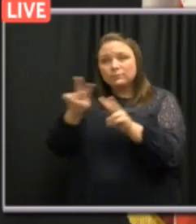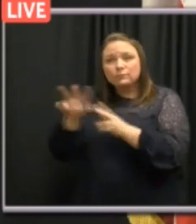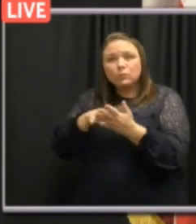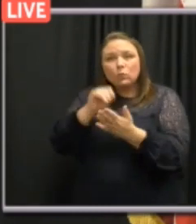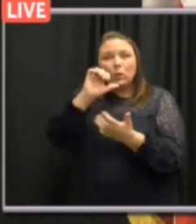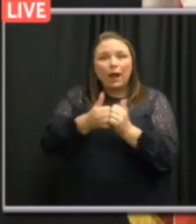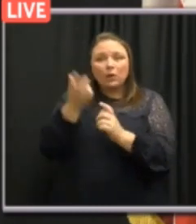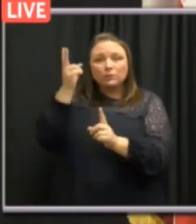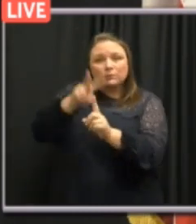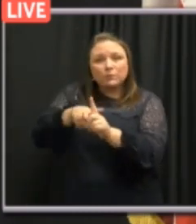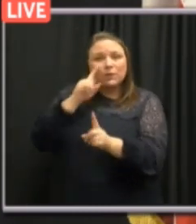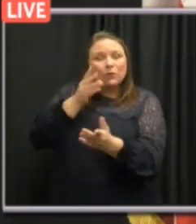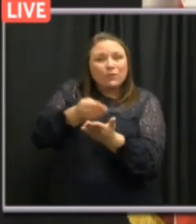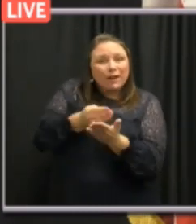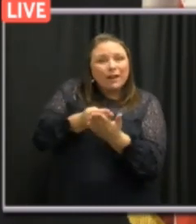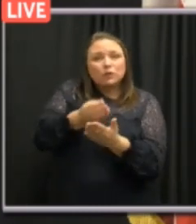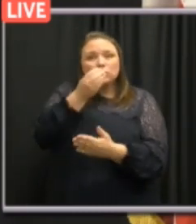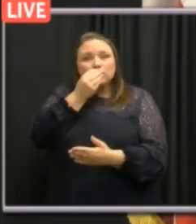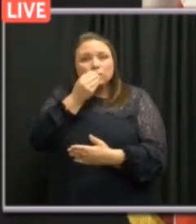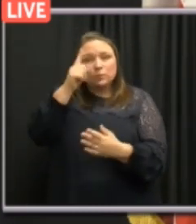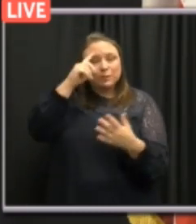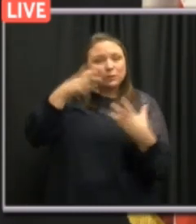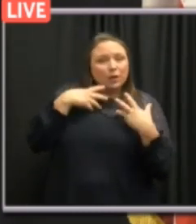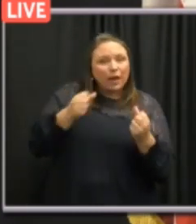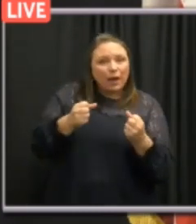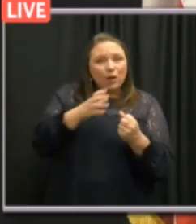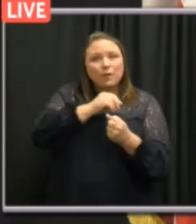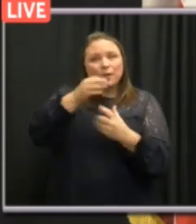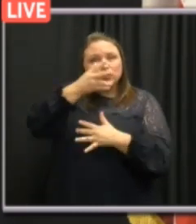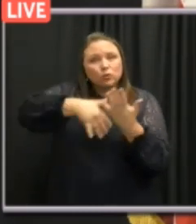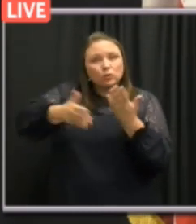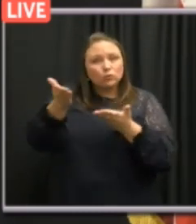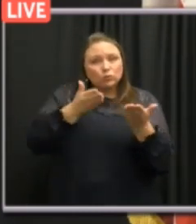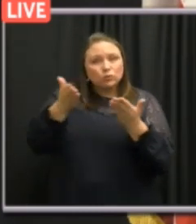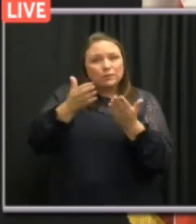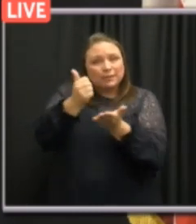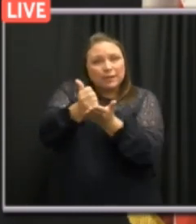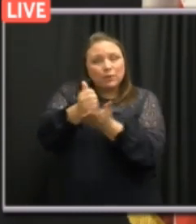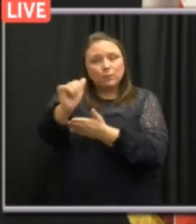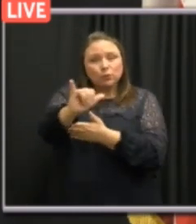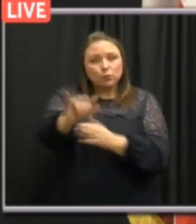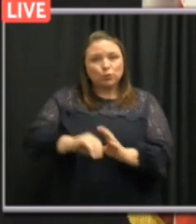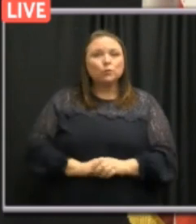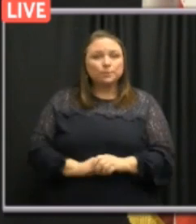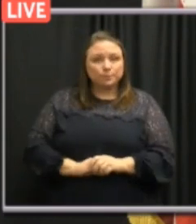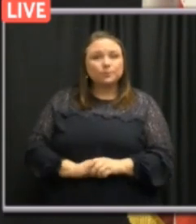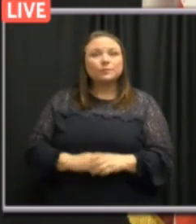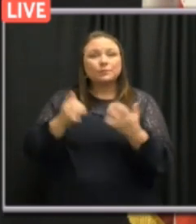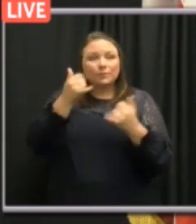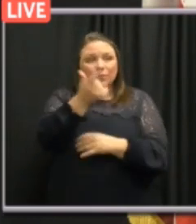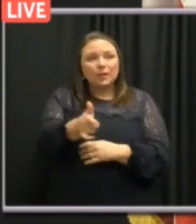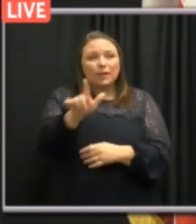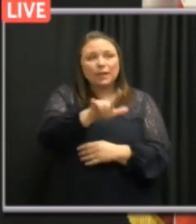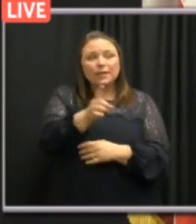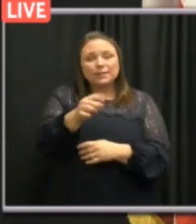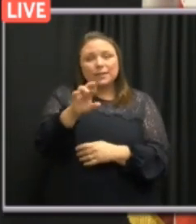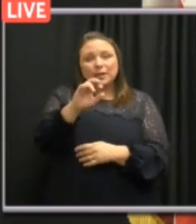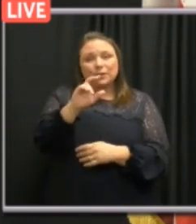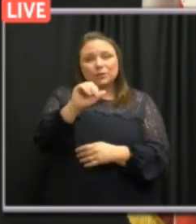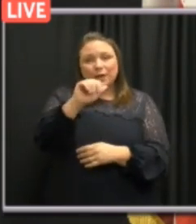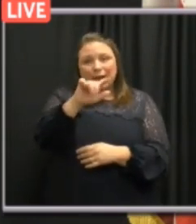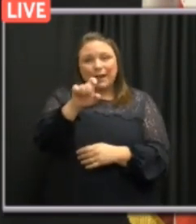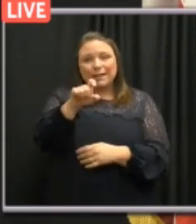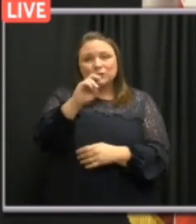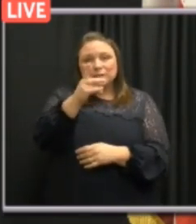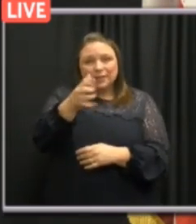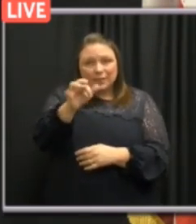to obtain direct financial, food, mental health, and social service assistance. And now I'll turn it over to Dr. Alex Jahangir,